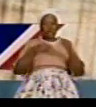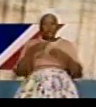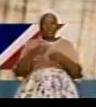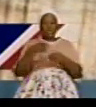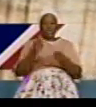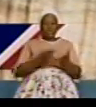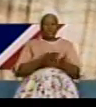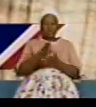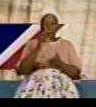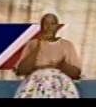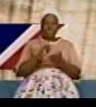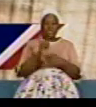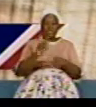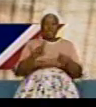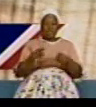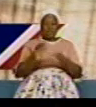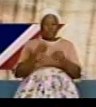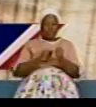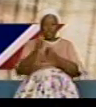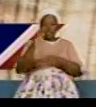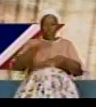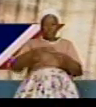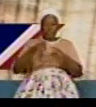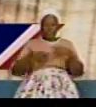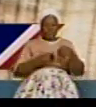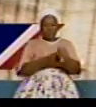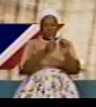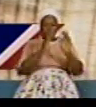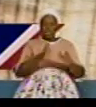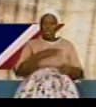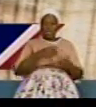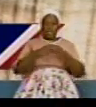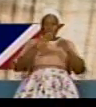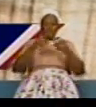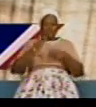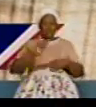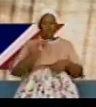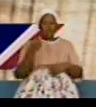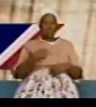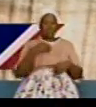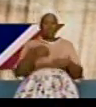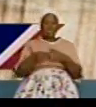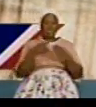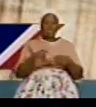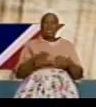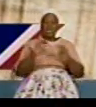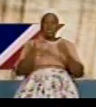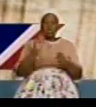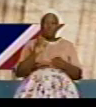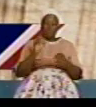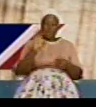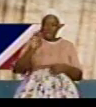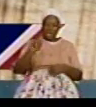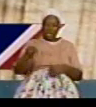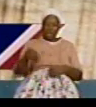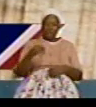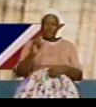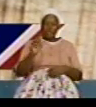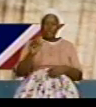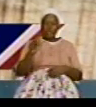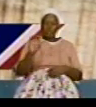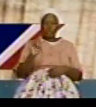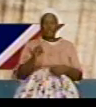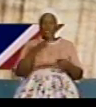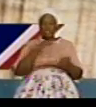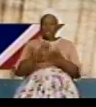he passed on to the apostles and he gave to us in the epistles. That's the truth, permanent truth.